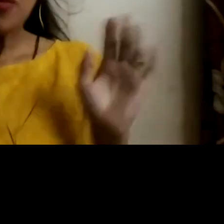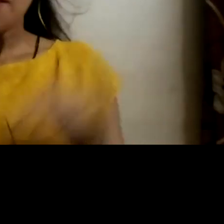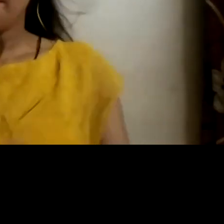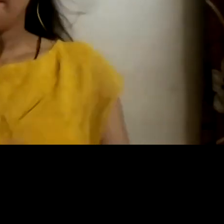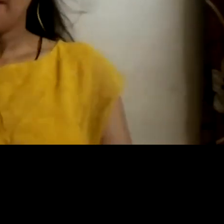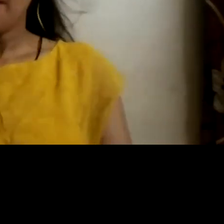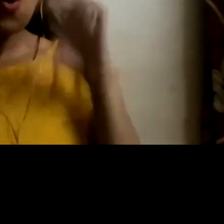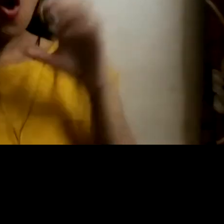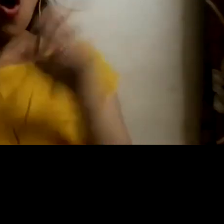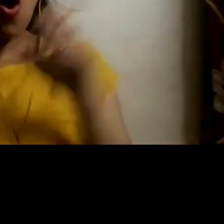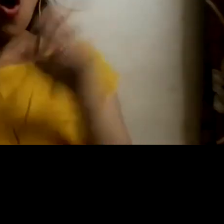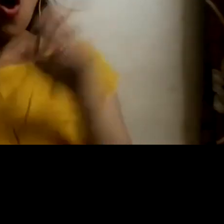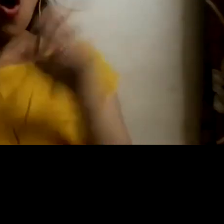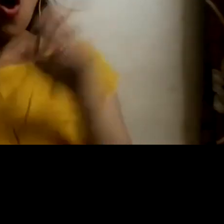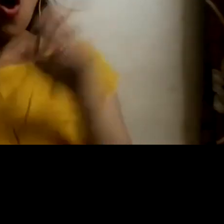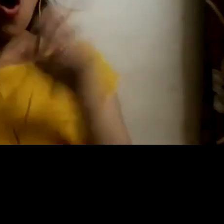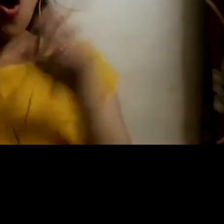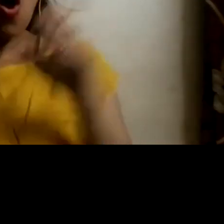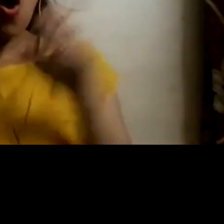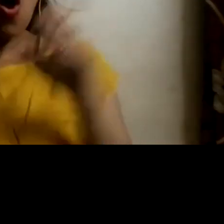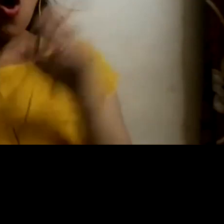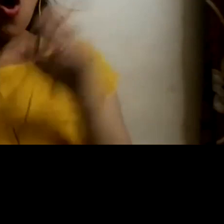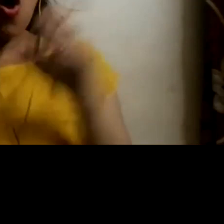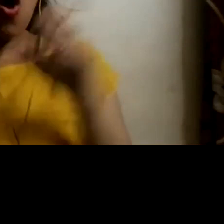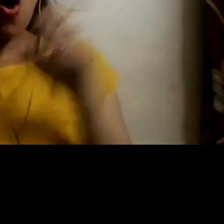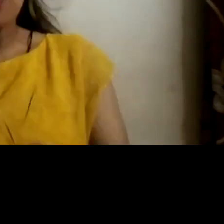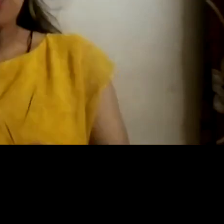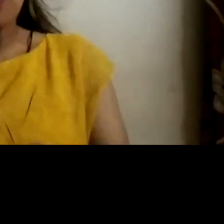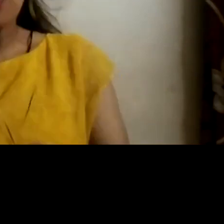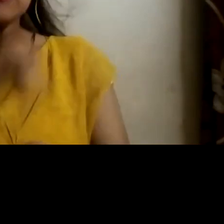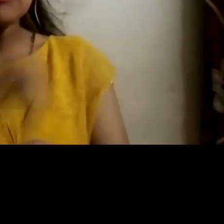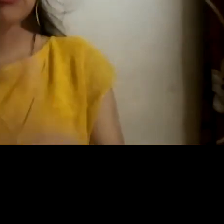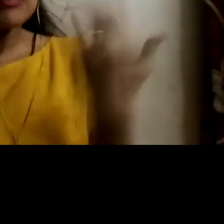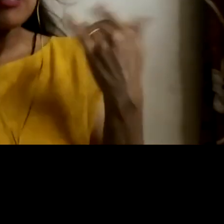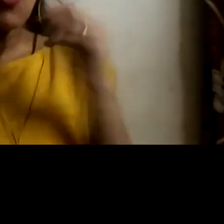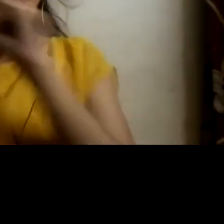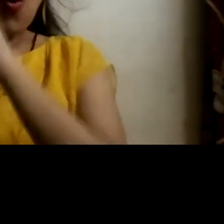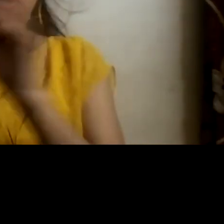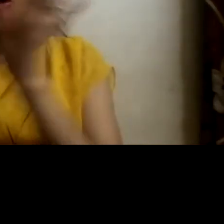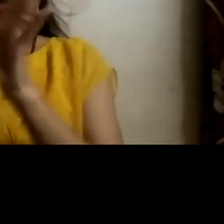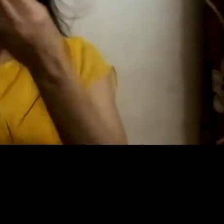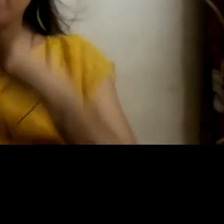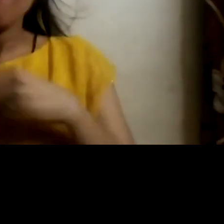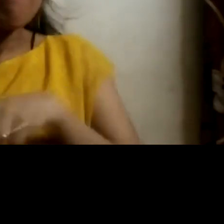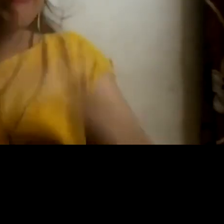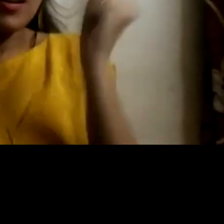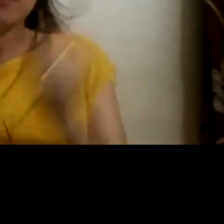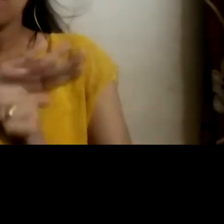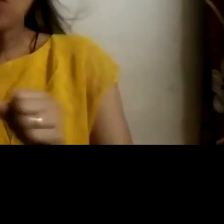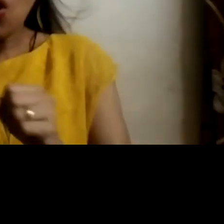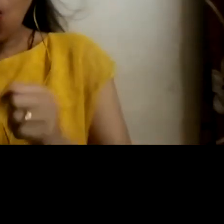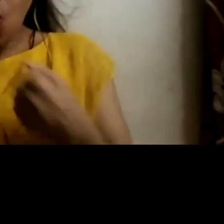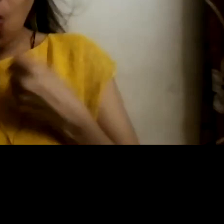only bringing this perspective because I believe we are all in the boards of education. We are all well-meaning people